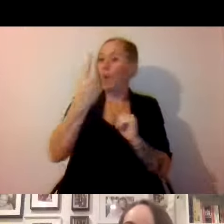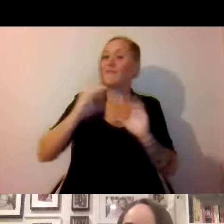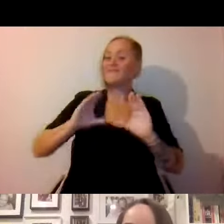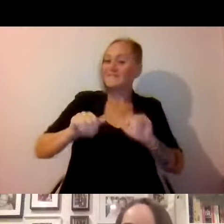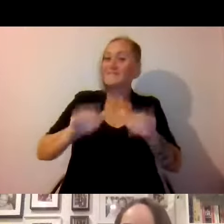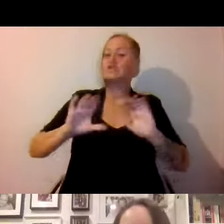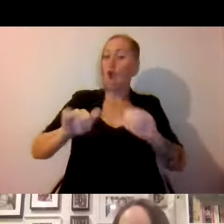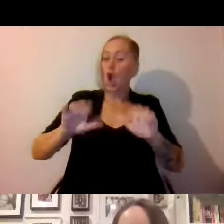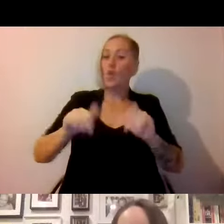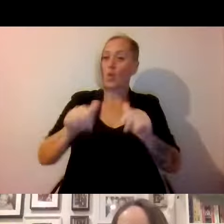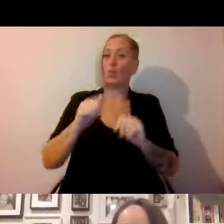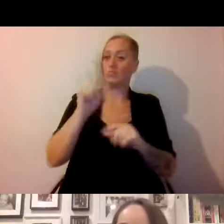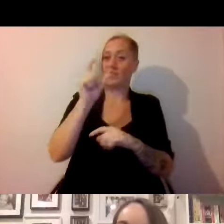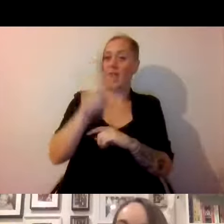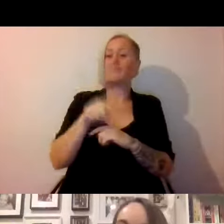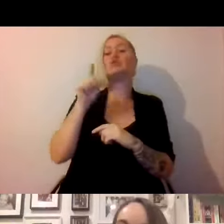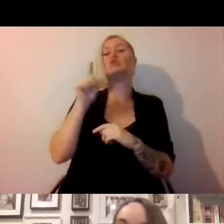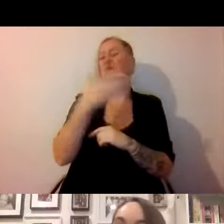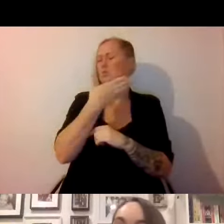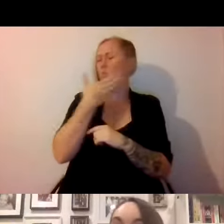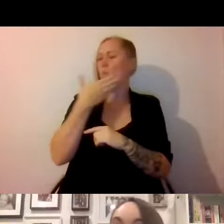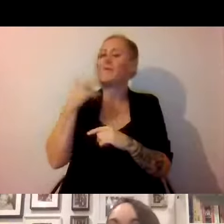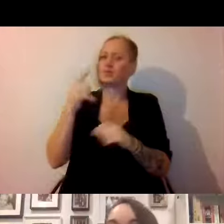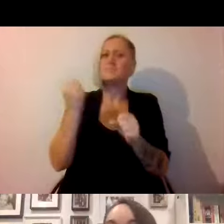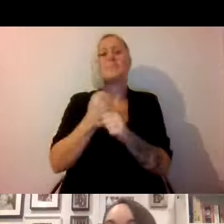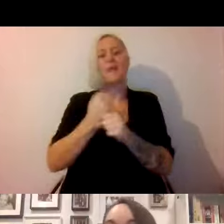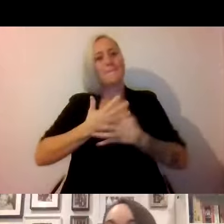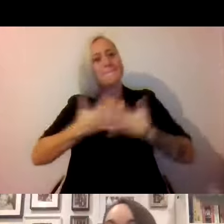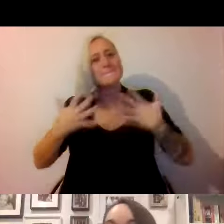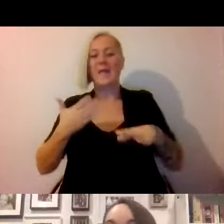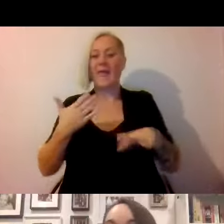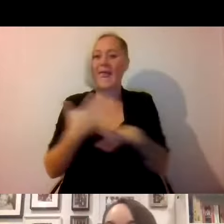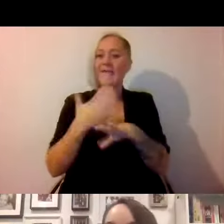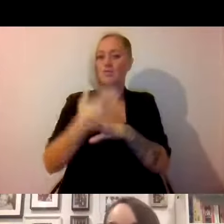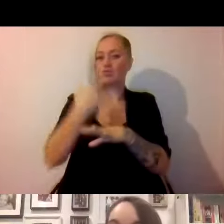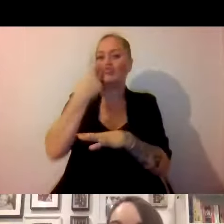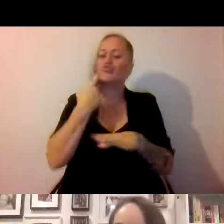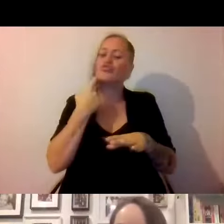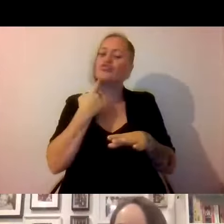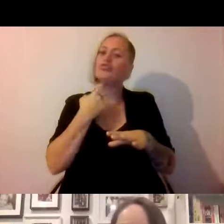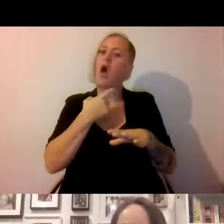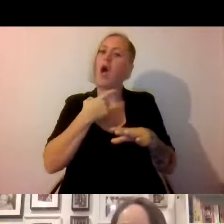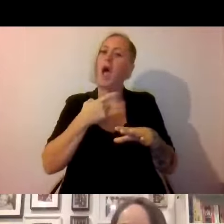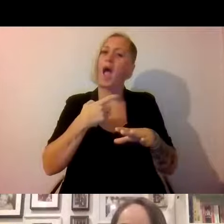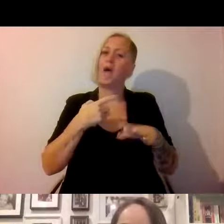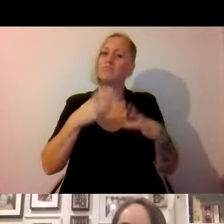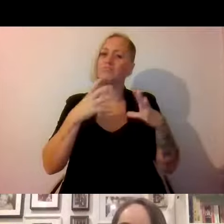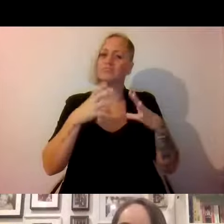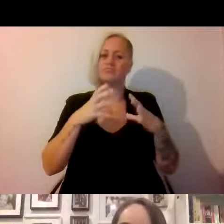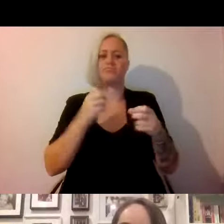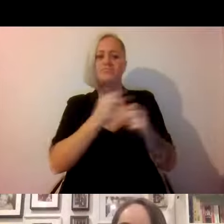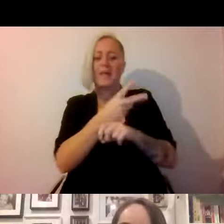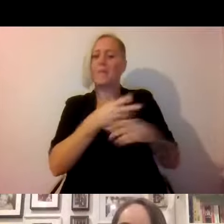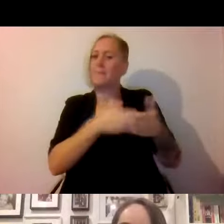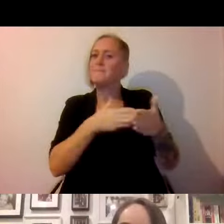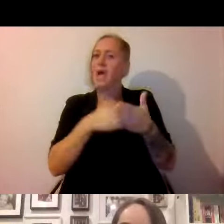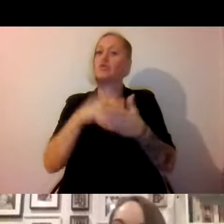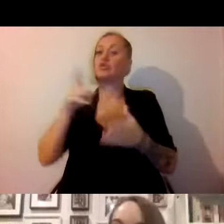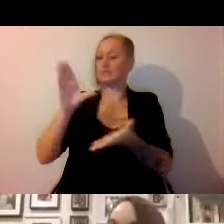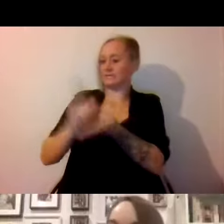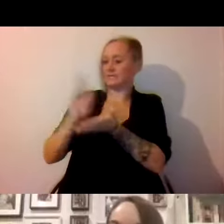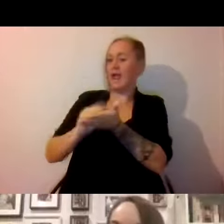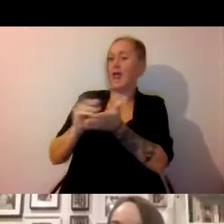wonderful, and she made a really big effort to try and overcome some of these barriers. So she downloaded an app on her phone and learned a